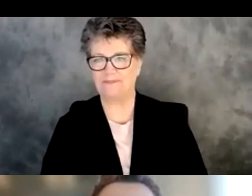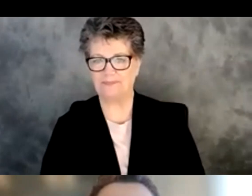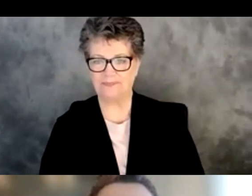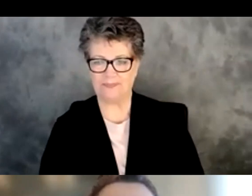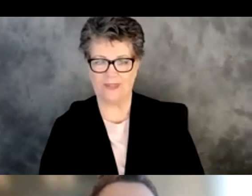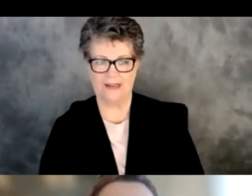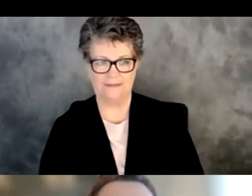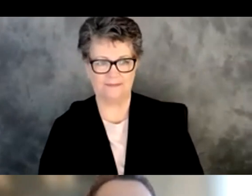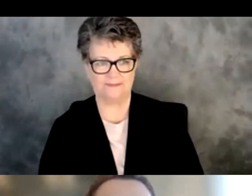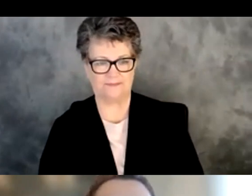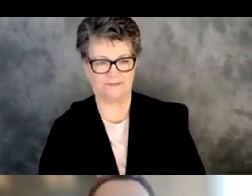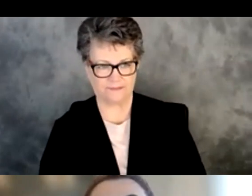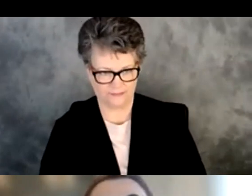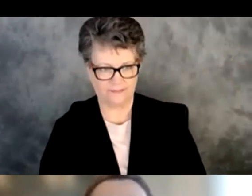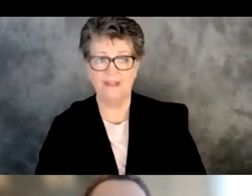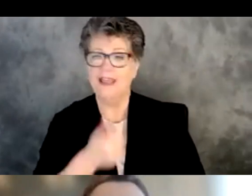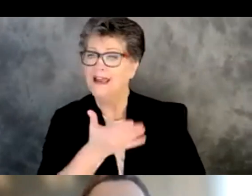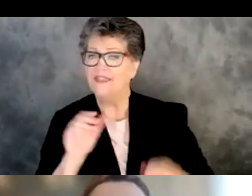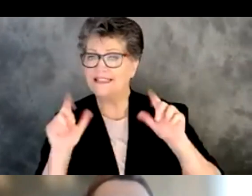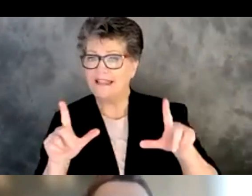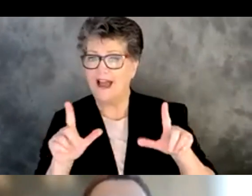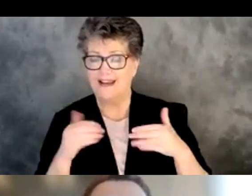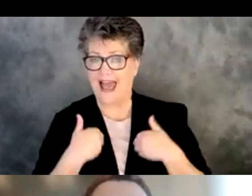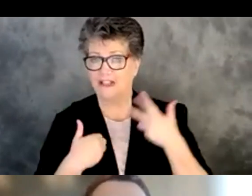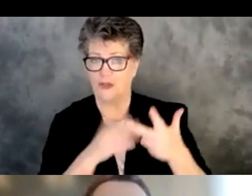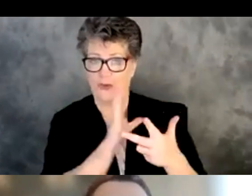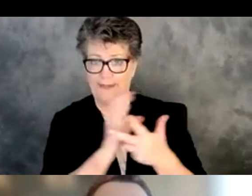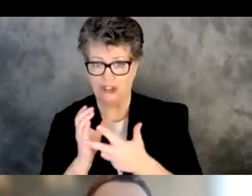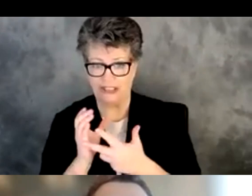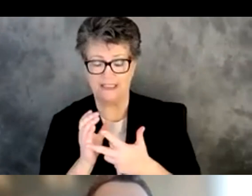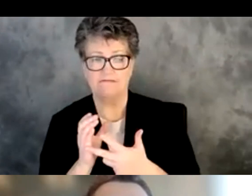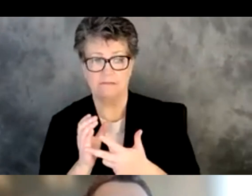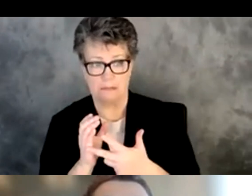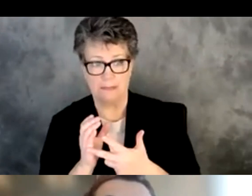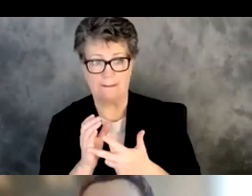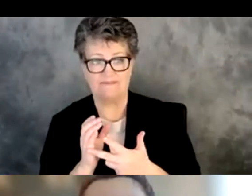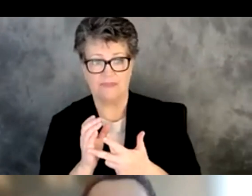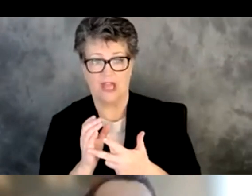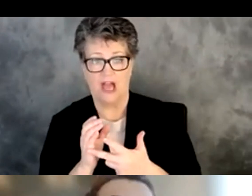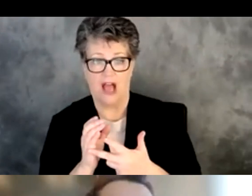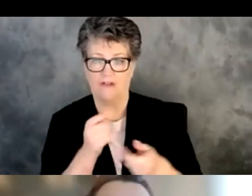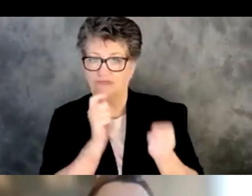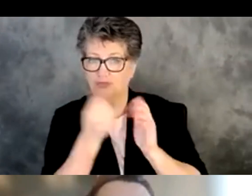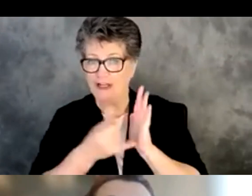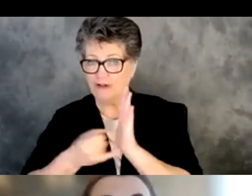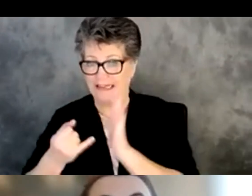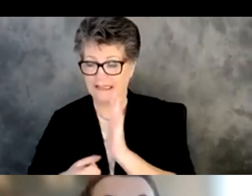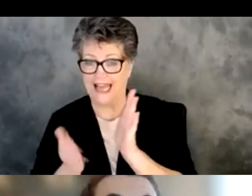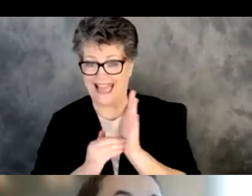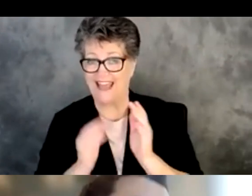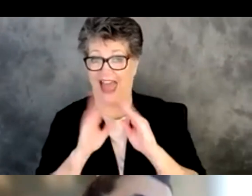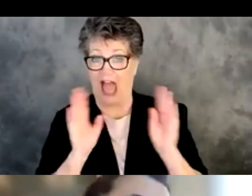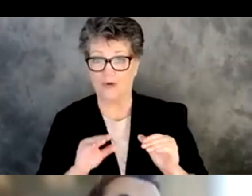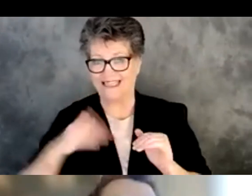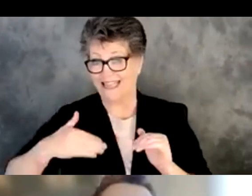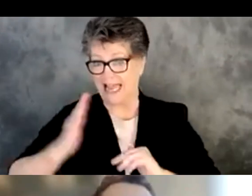This slide has three images of renderings, which again is our housing isn't